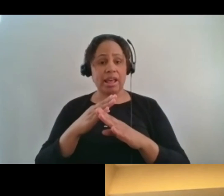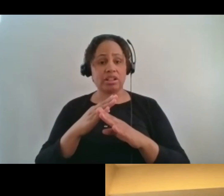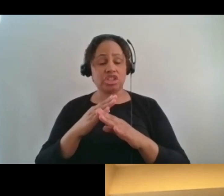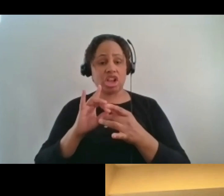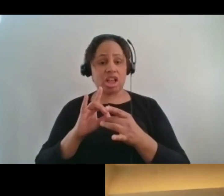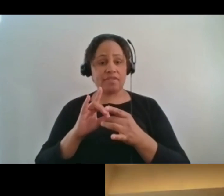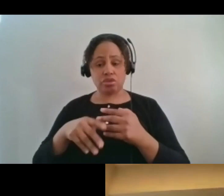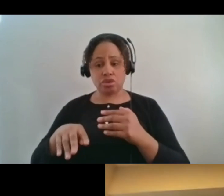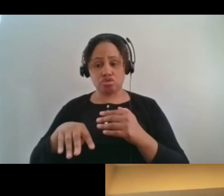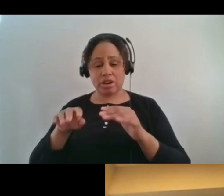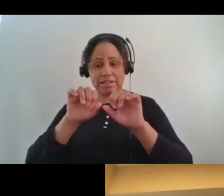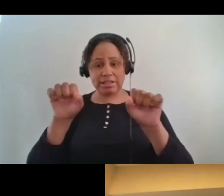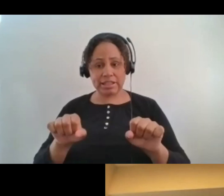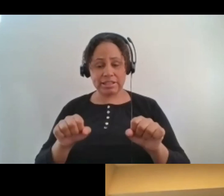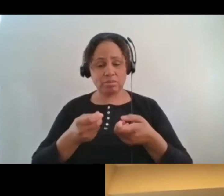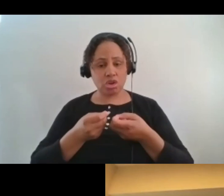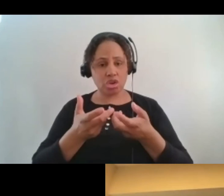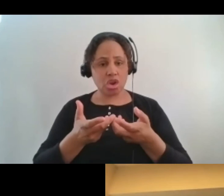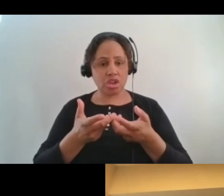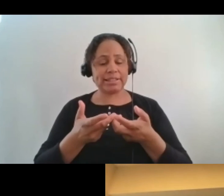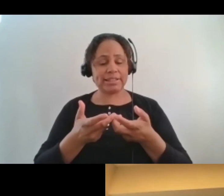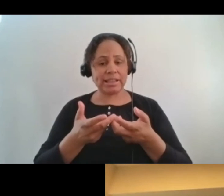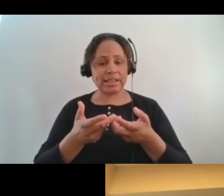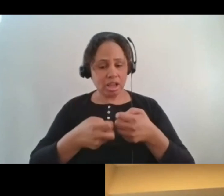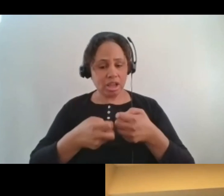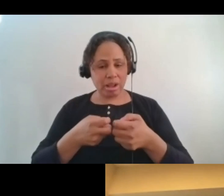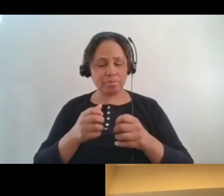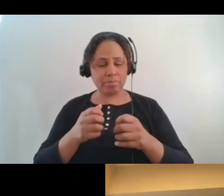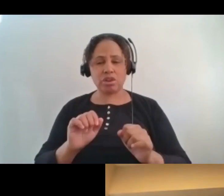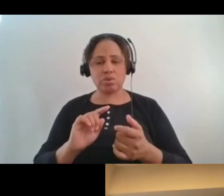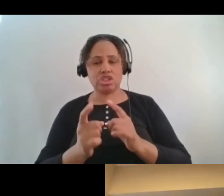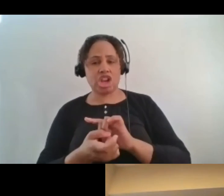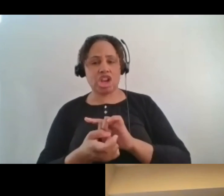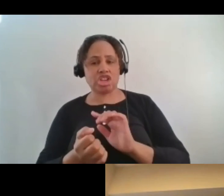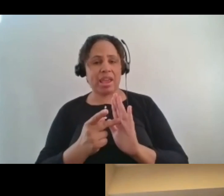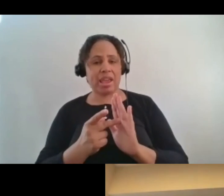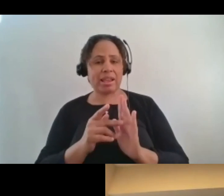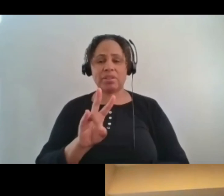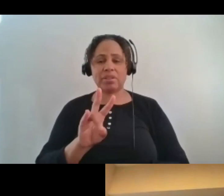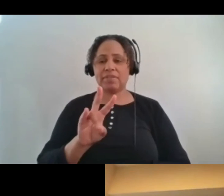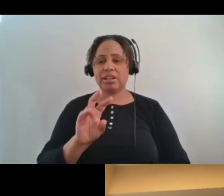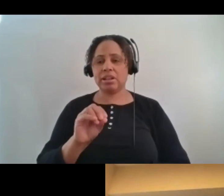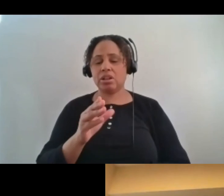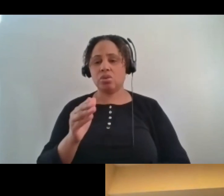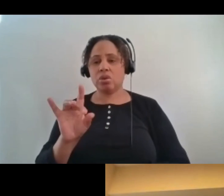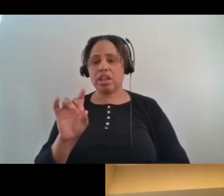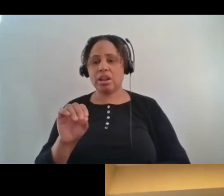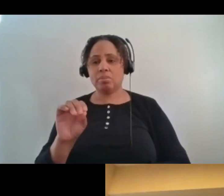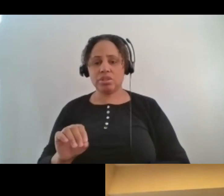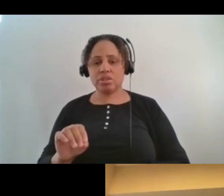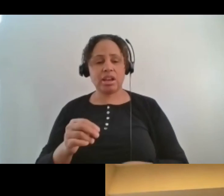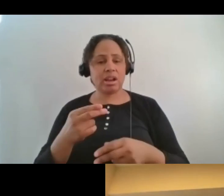causes a condition in the kidney that is reversible about 70 to 80% of the time. That condition is called acute tubular